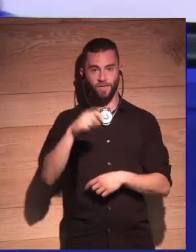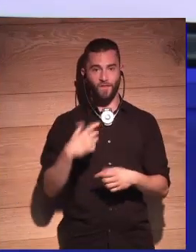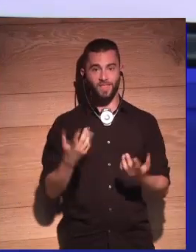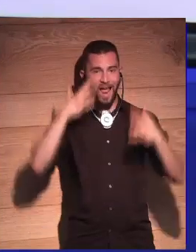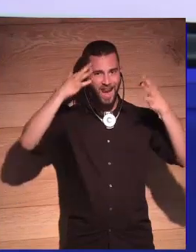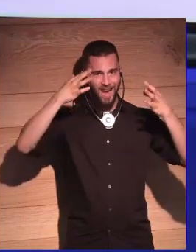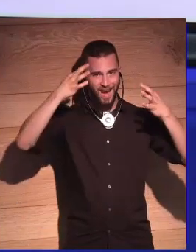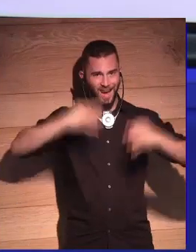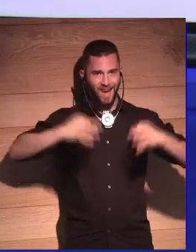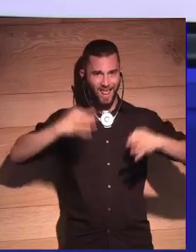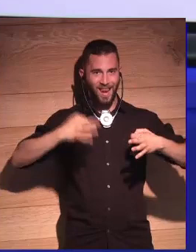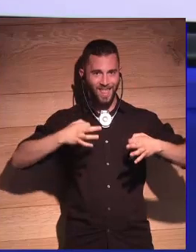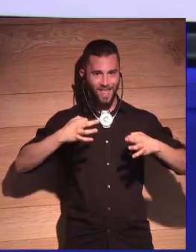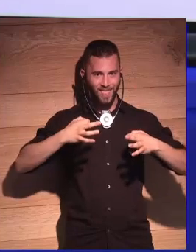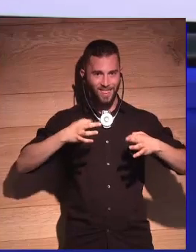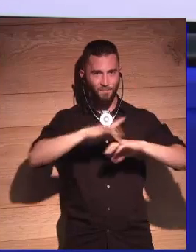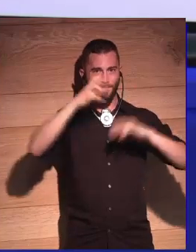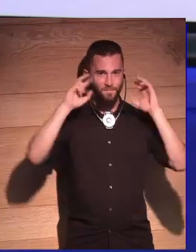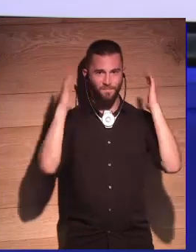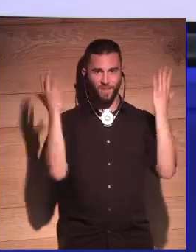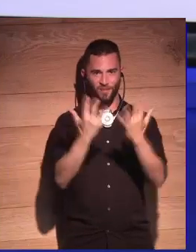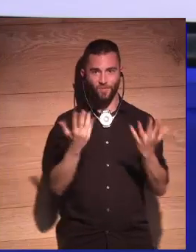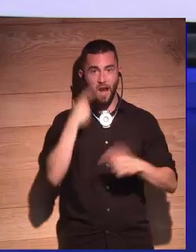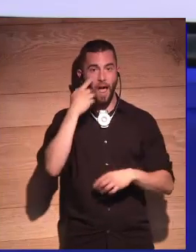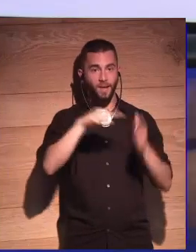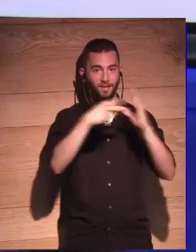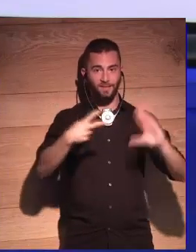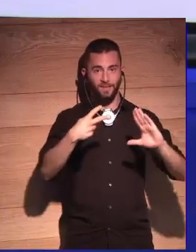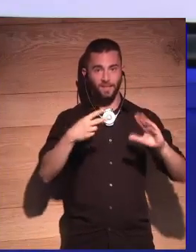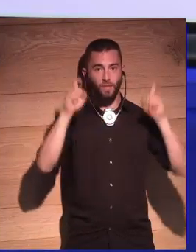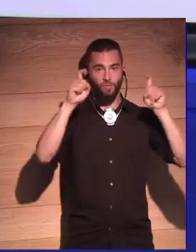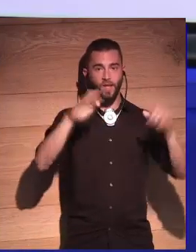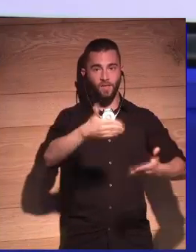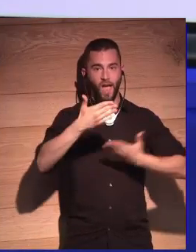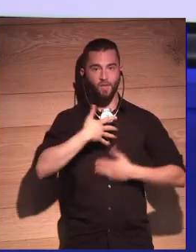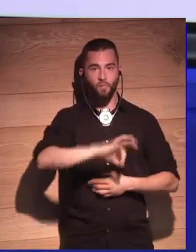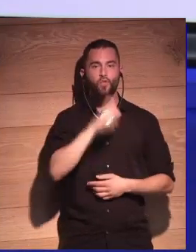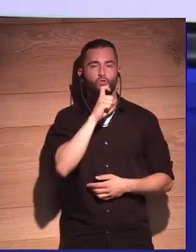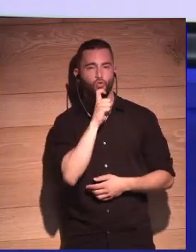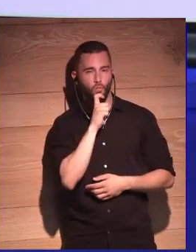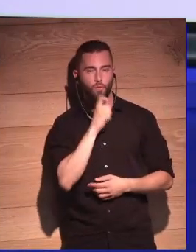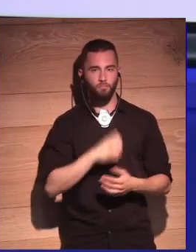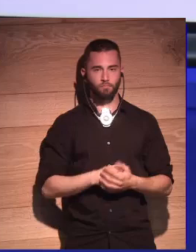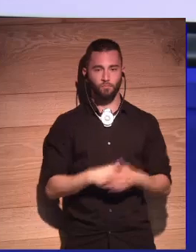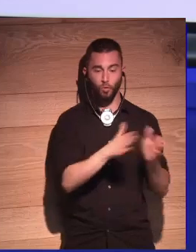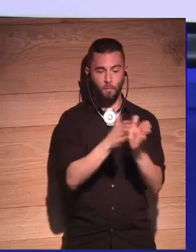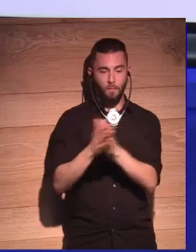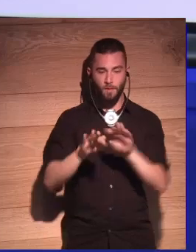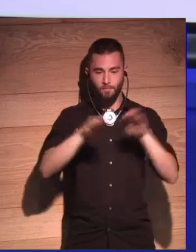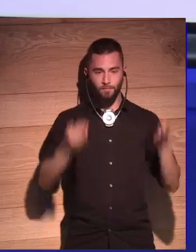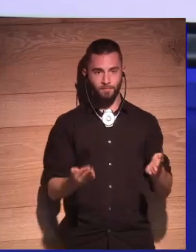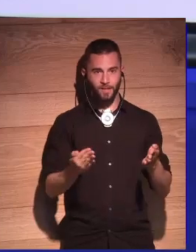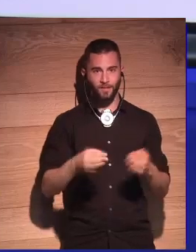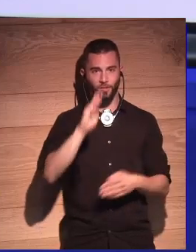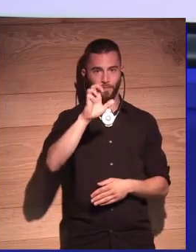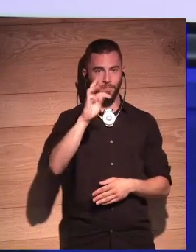of what they experiment. And virtual reality and these sorts of technologies can help us in education without having